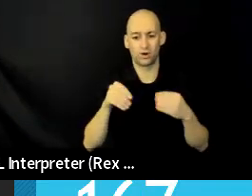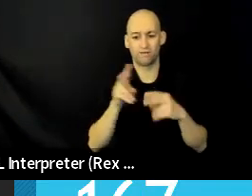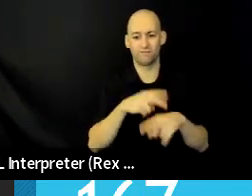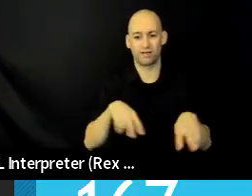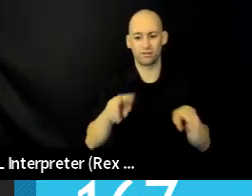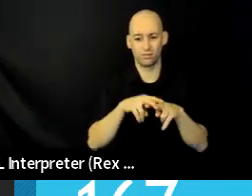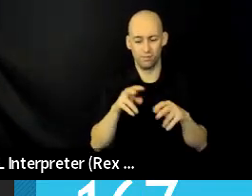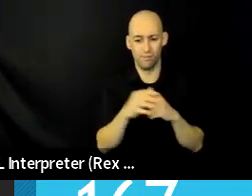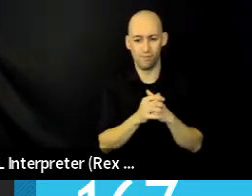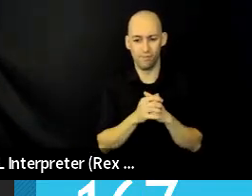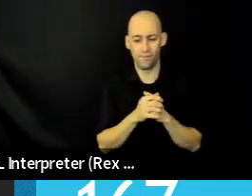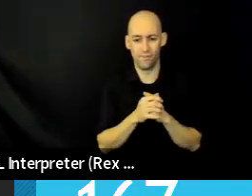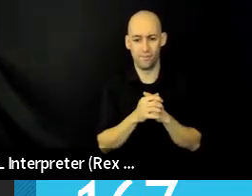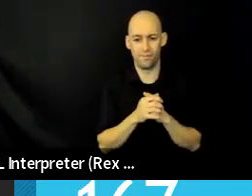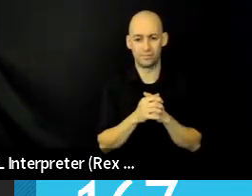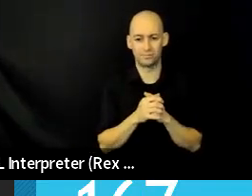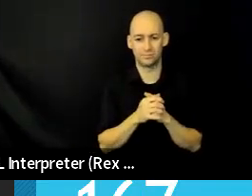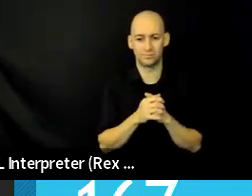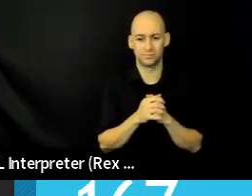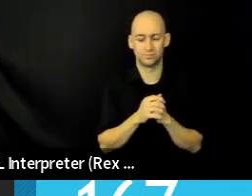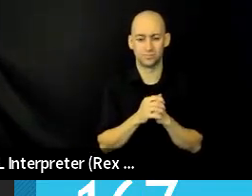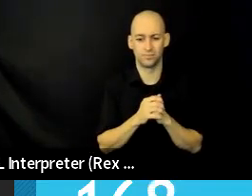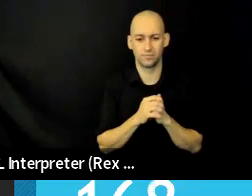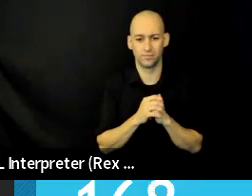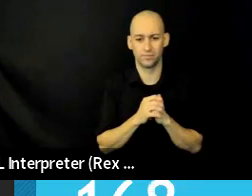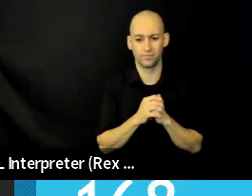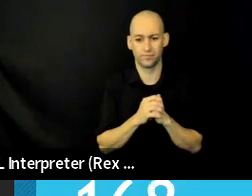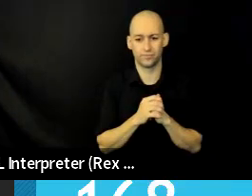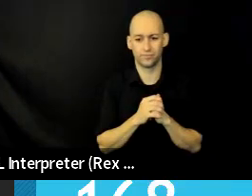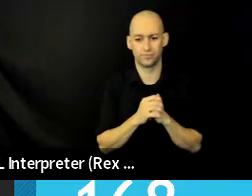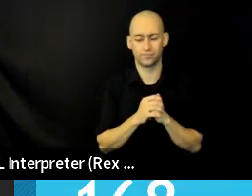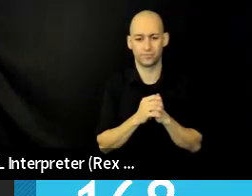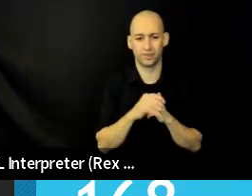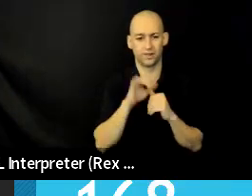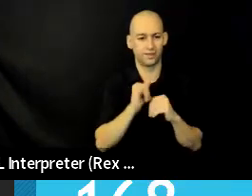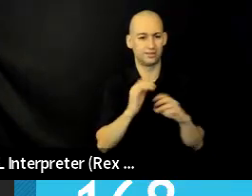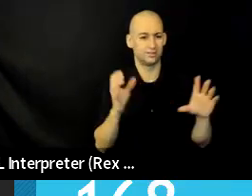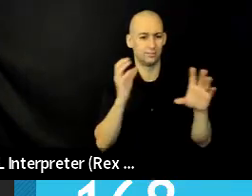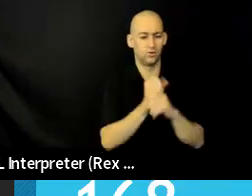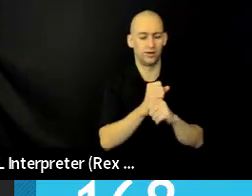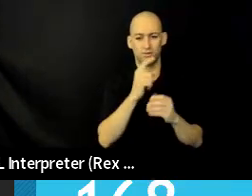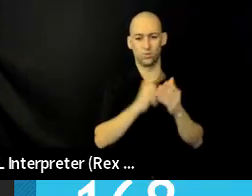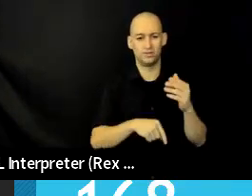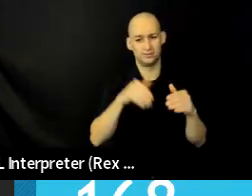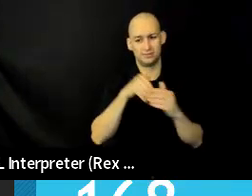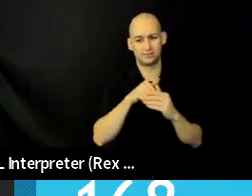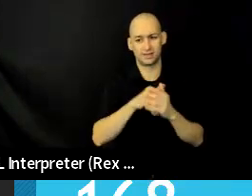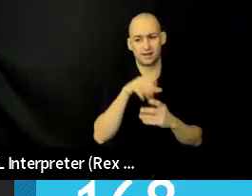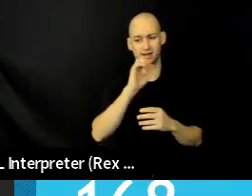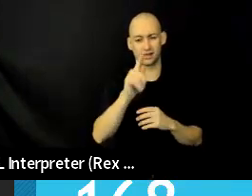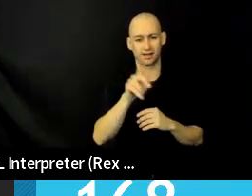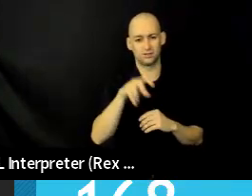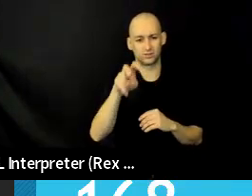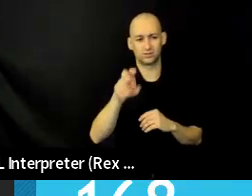property. Next slide, please. This is a summary of what is contained in Caltrans'